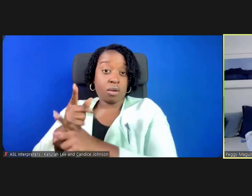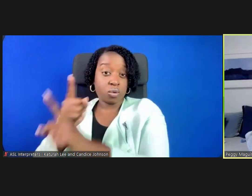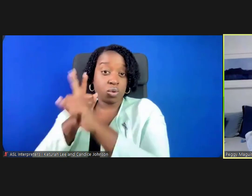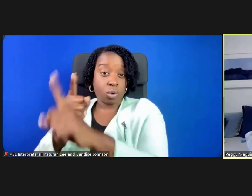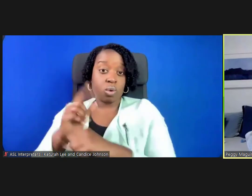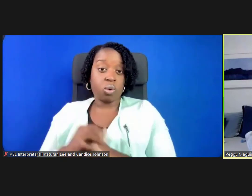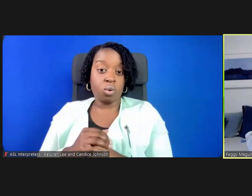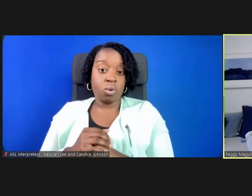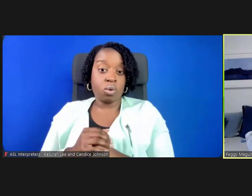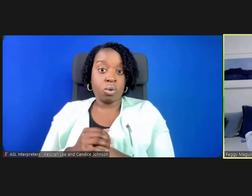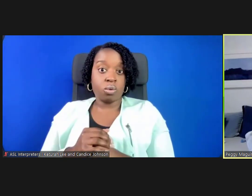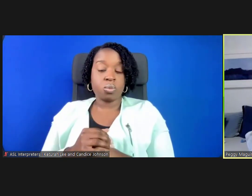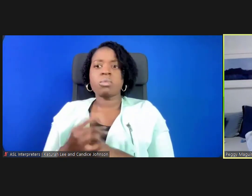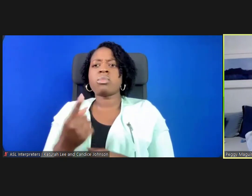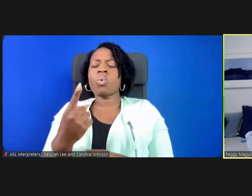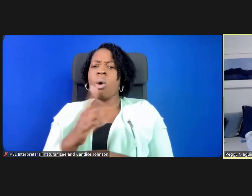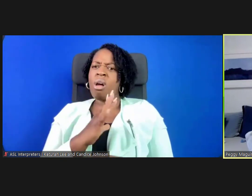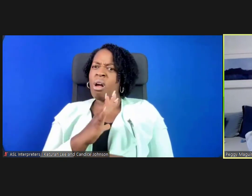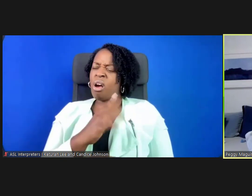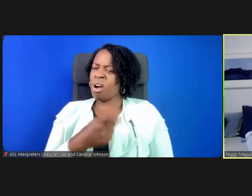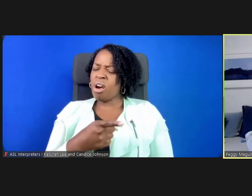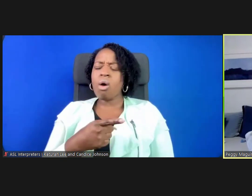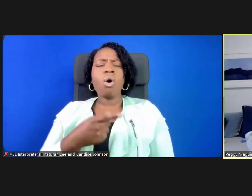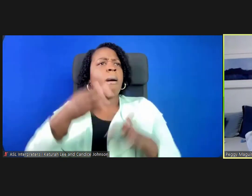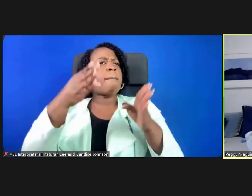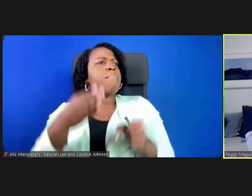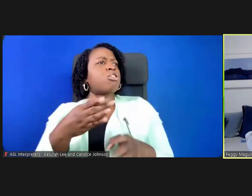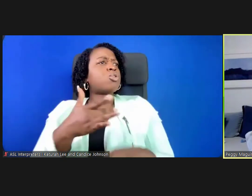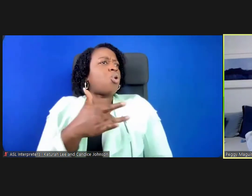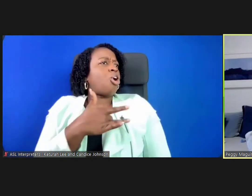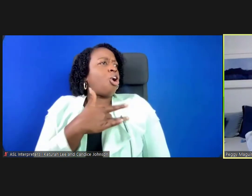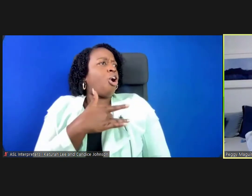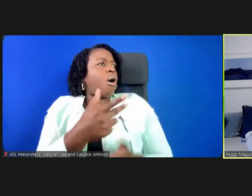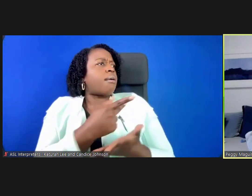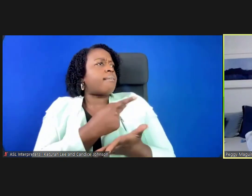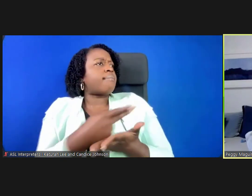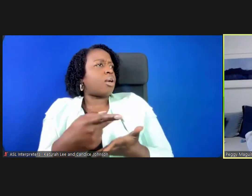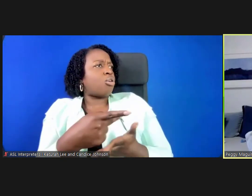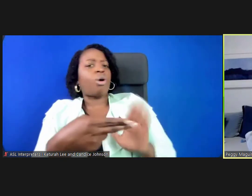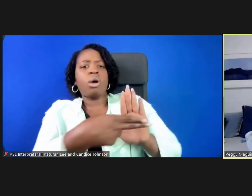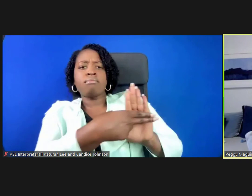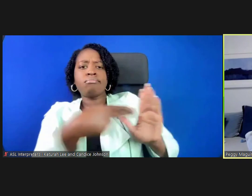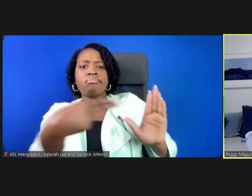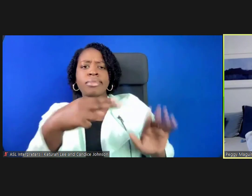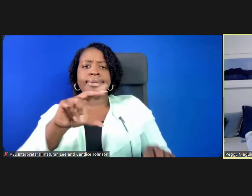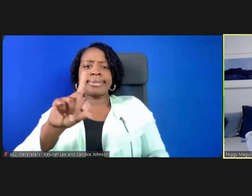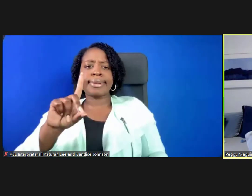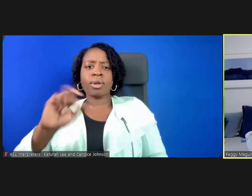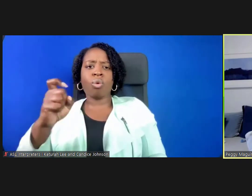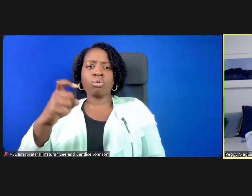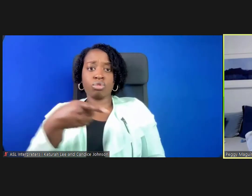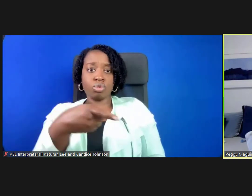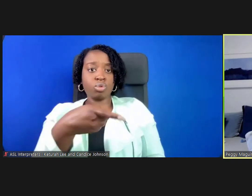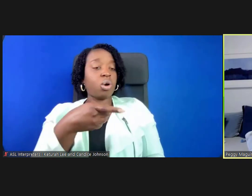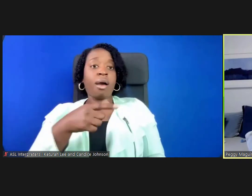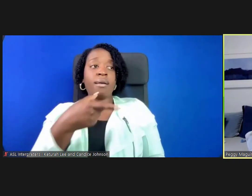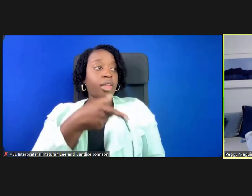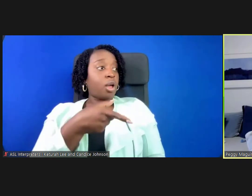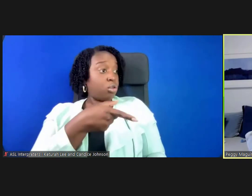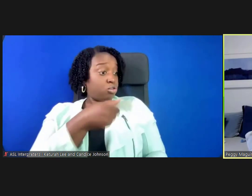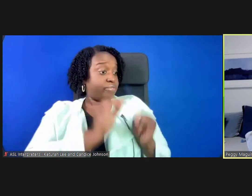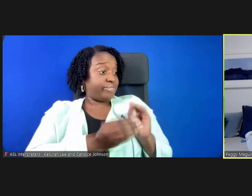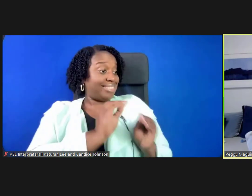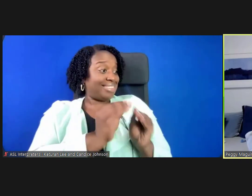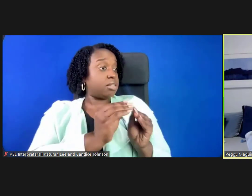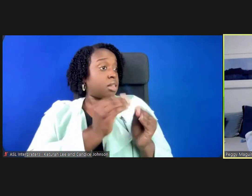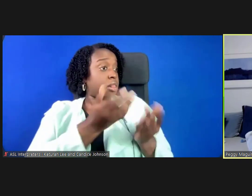you are treating someone with heart failure, you can't just treat that medical condition, but you need to open up